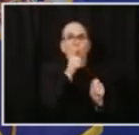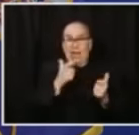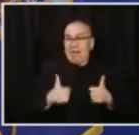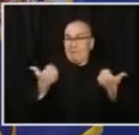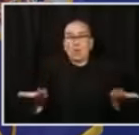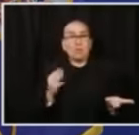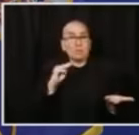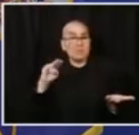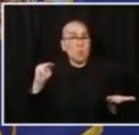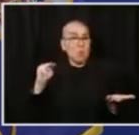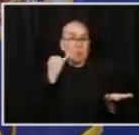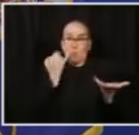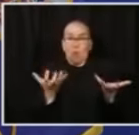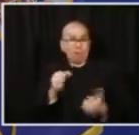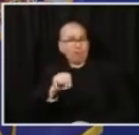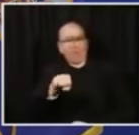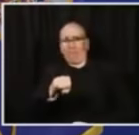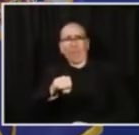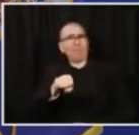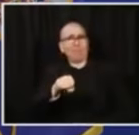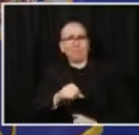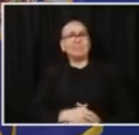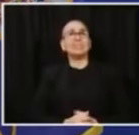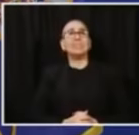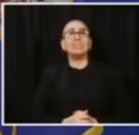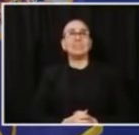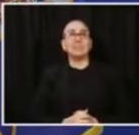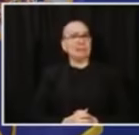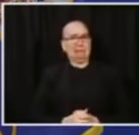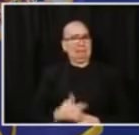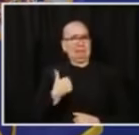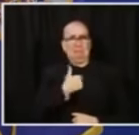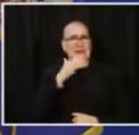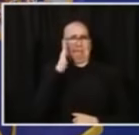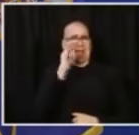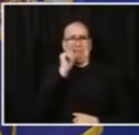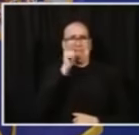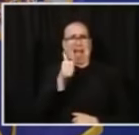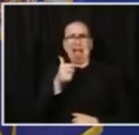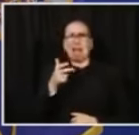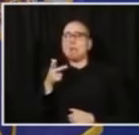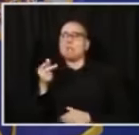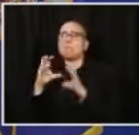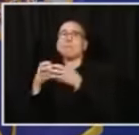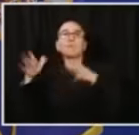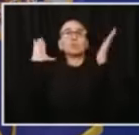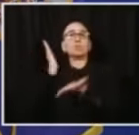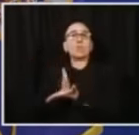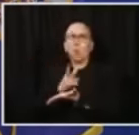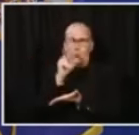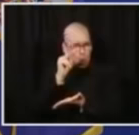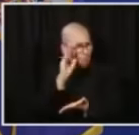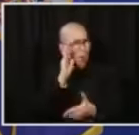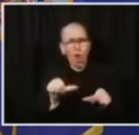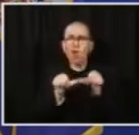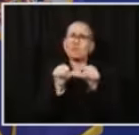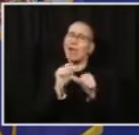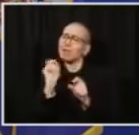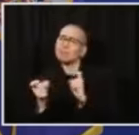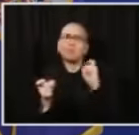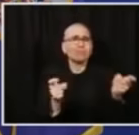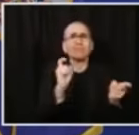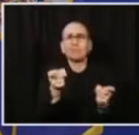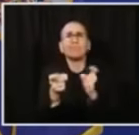be vaccinated. And we are not going to stop our efforts until everyone is vaccinated that wants to be. But in the meantime, we ask for your